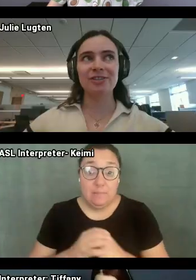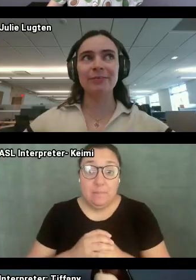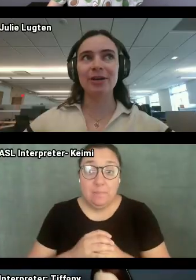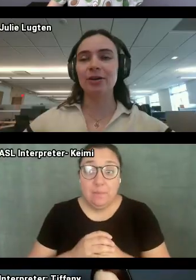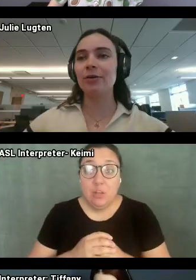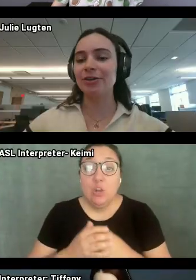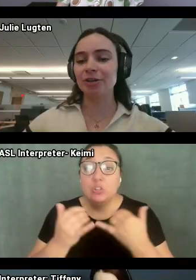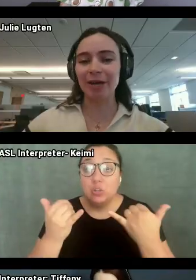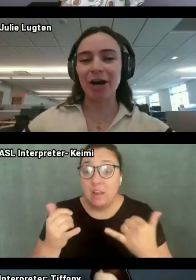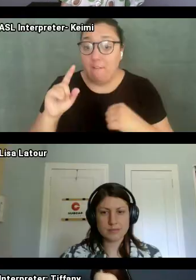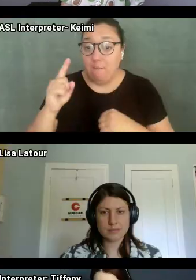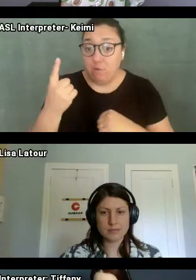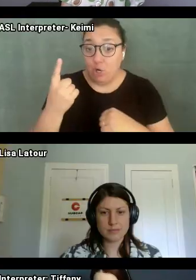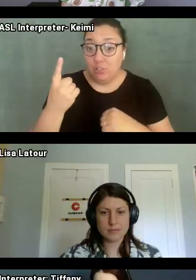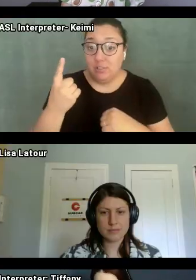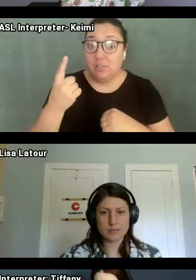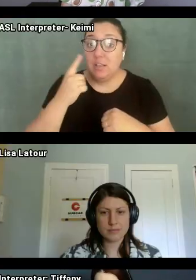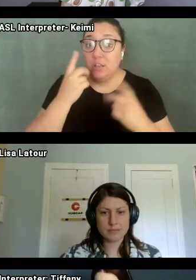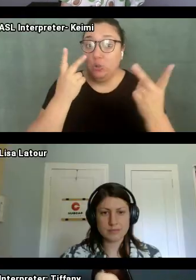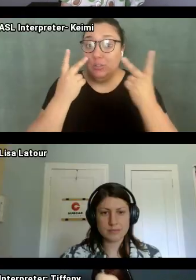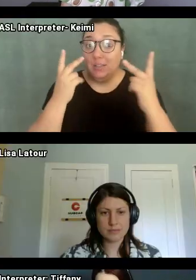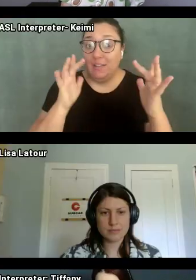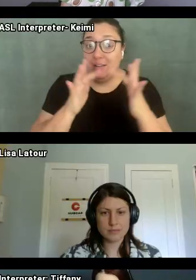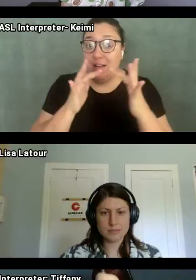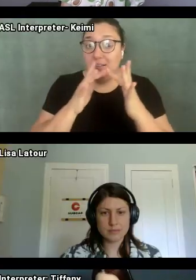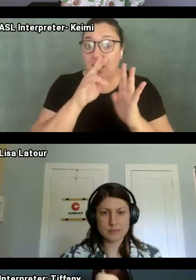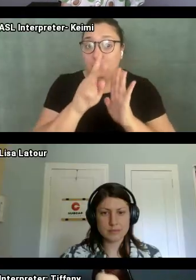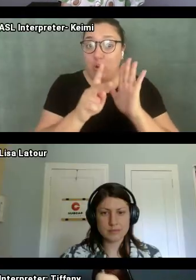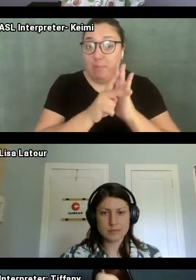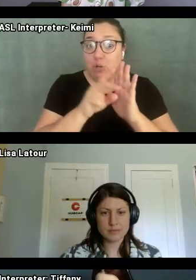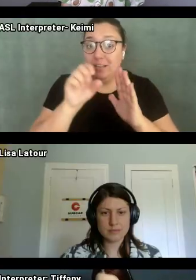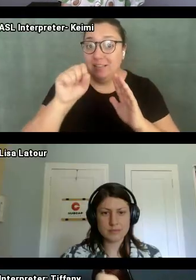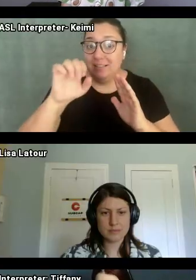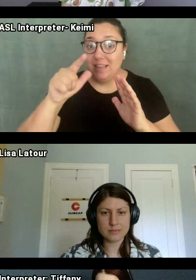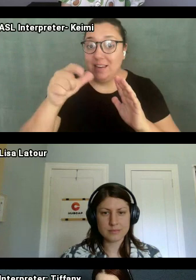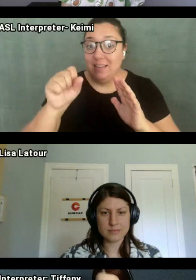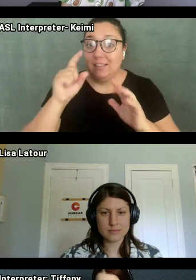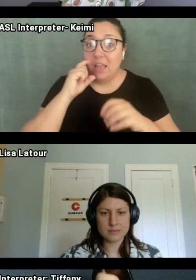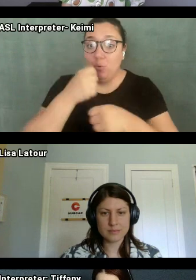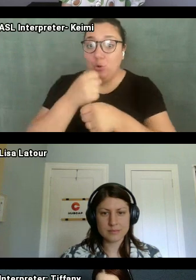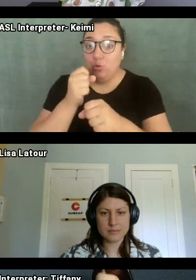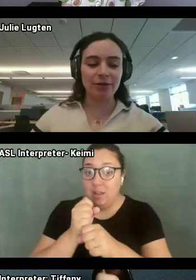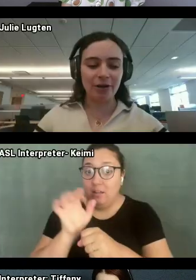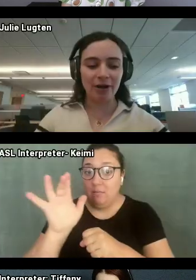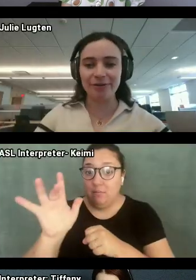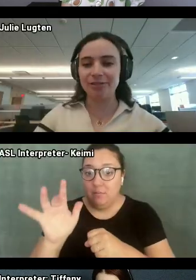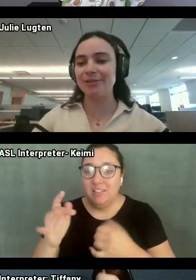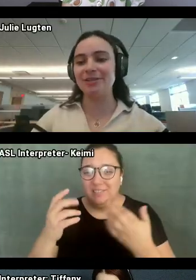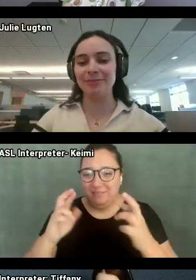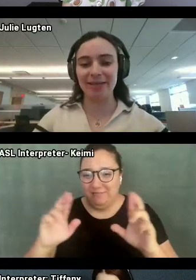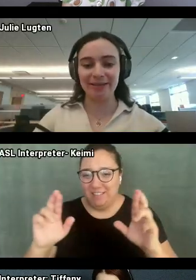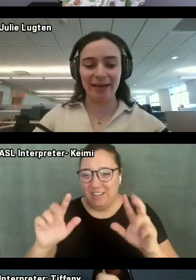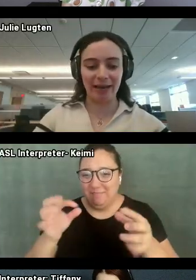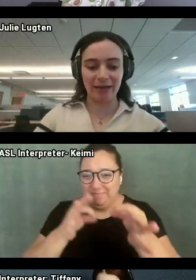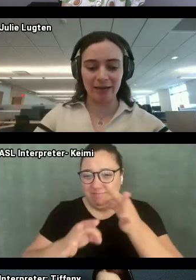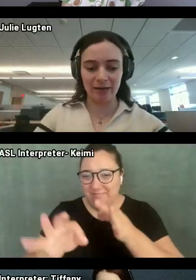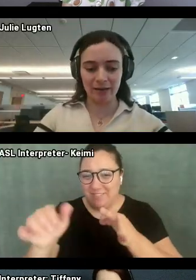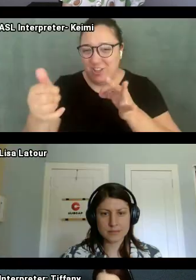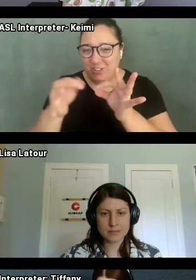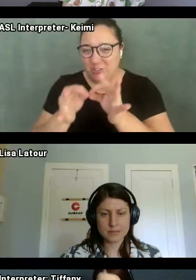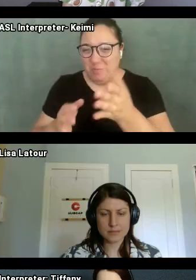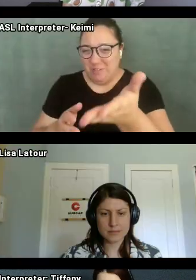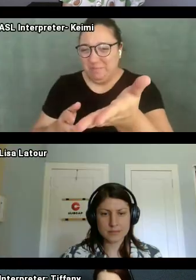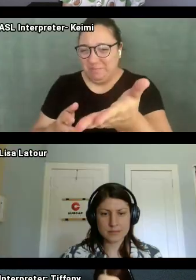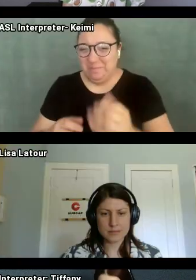So first, I'm going to go under my contact property settings and hit create property. And then I'll call this one something like